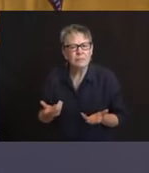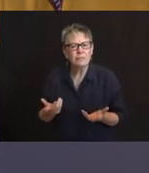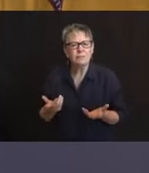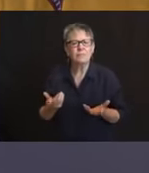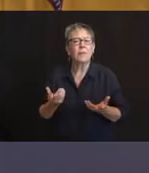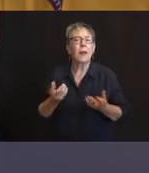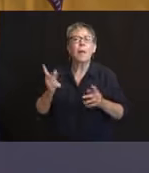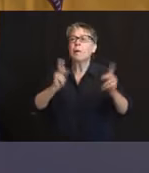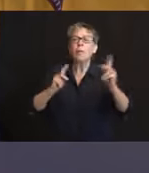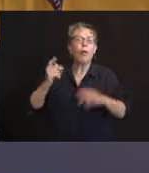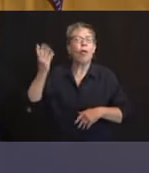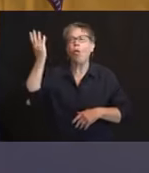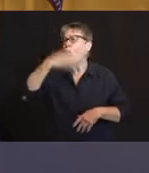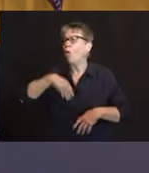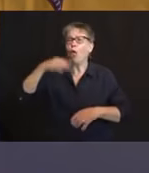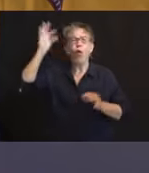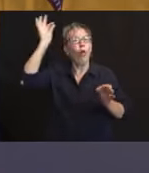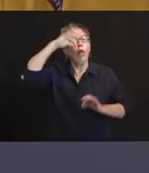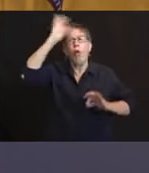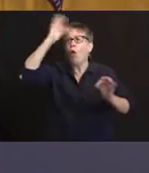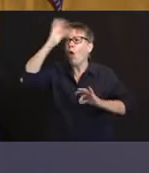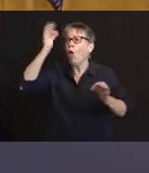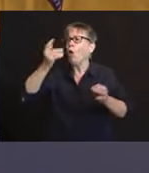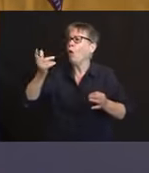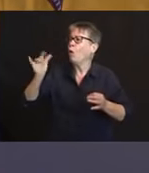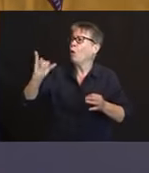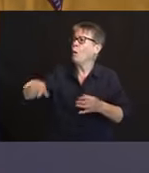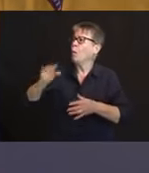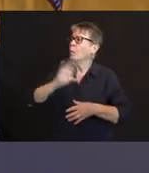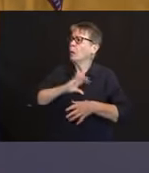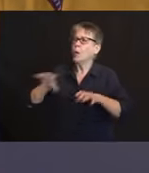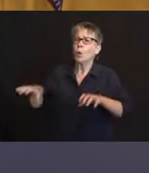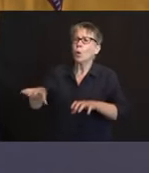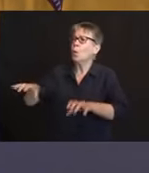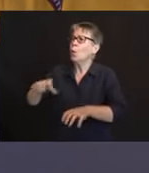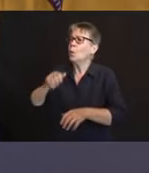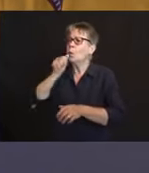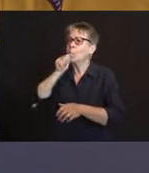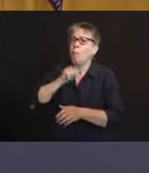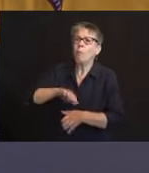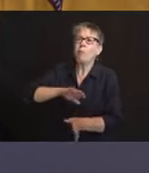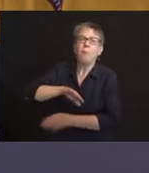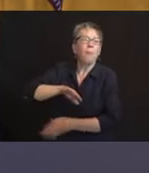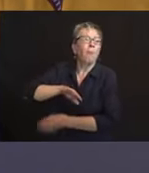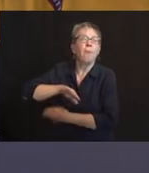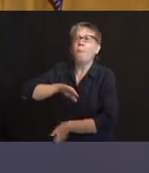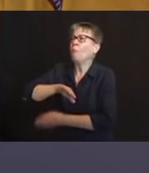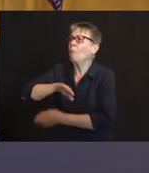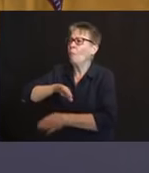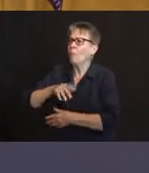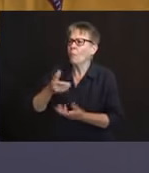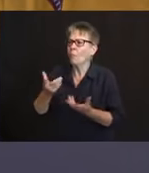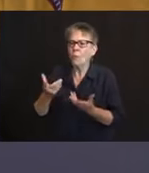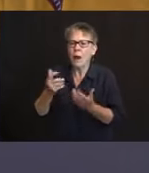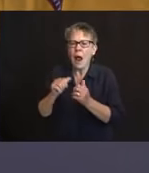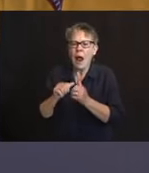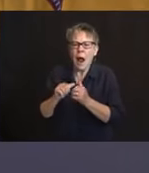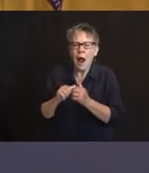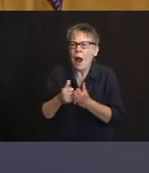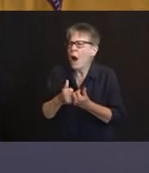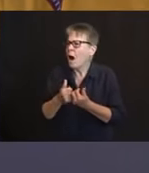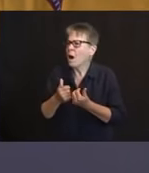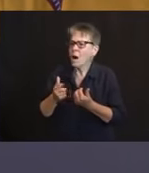you assume the worst. With information, I think you've got a much clearer sense of the